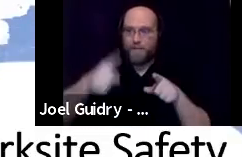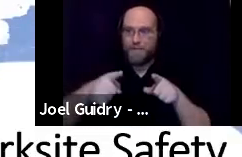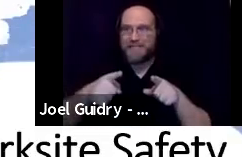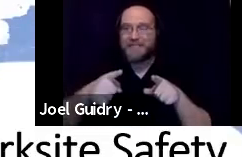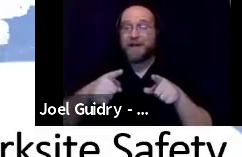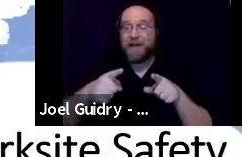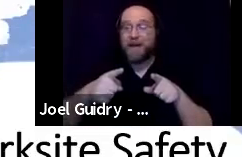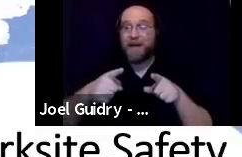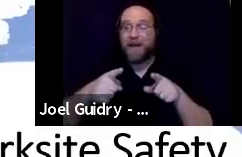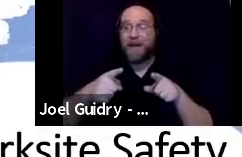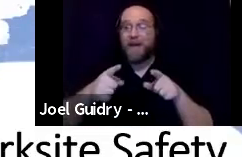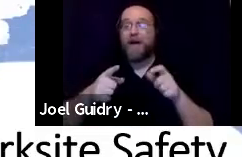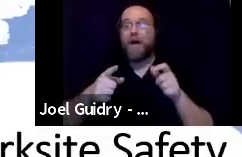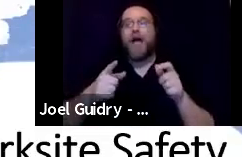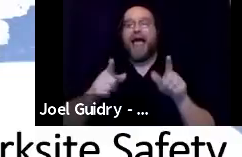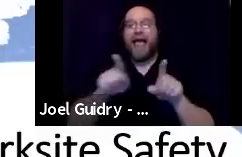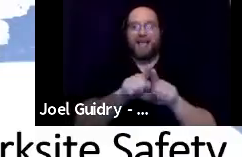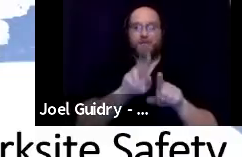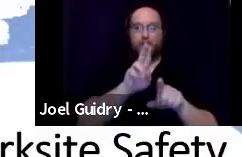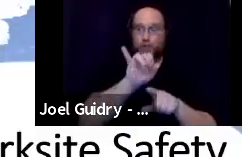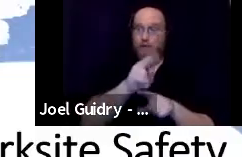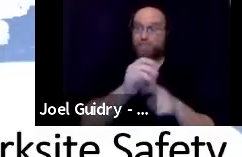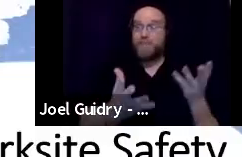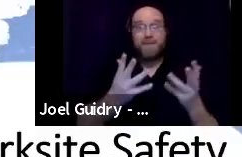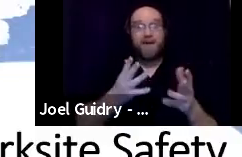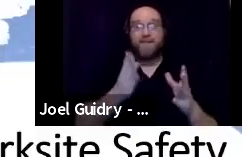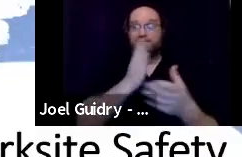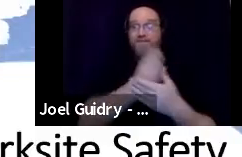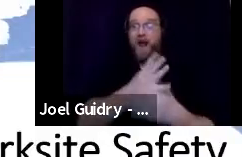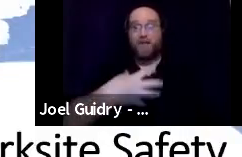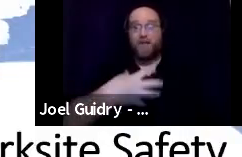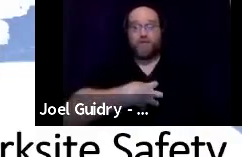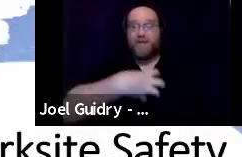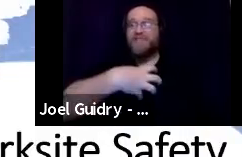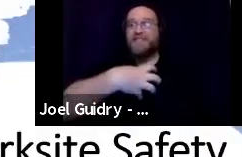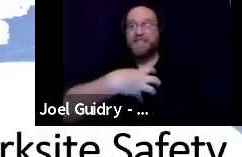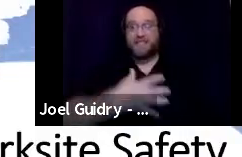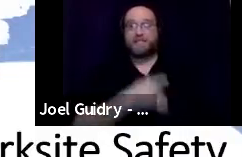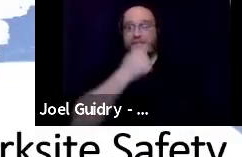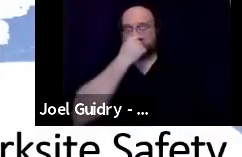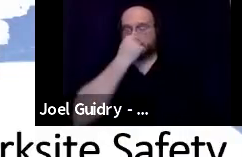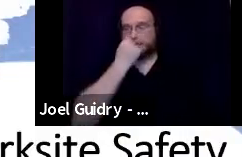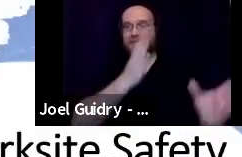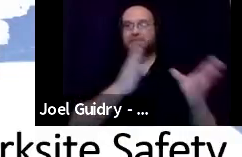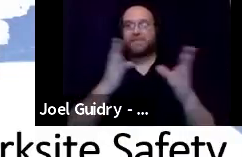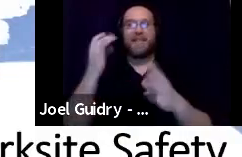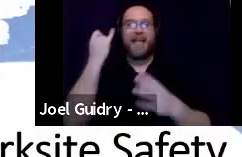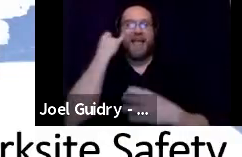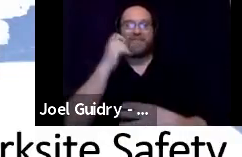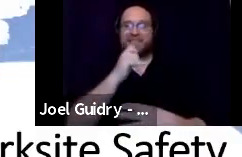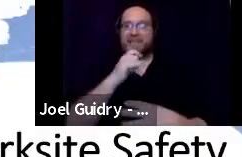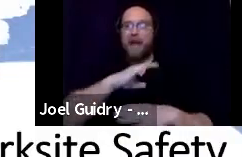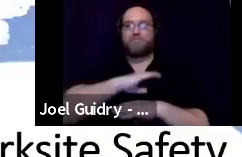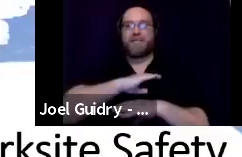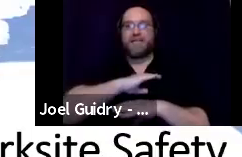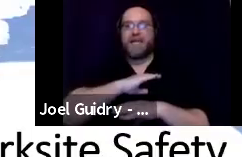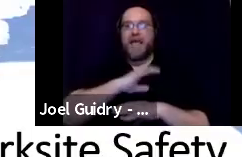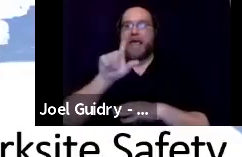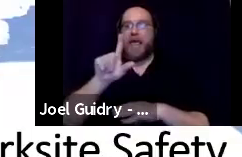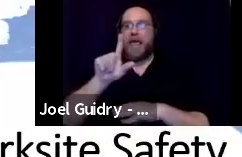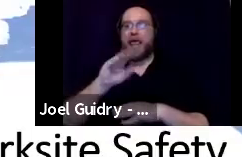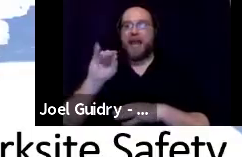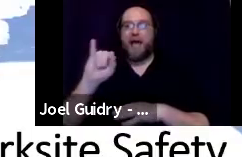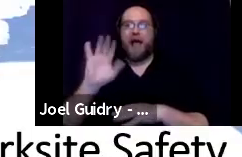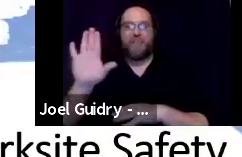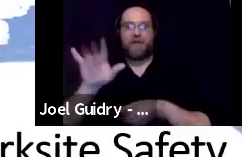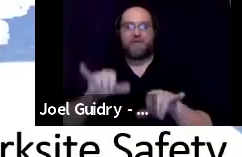grievance as the union. If it is not meeting the standards L&I has set, we may end